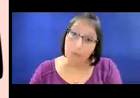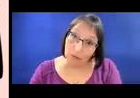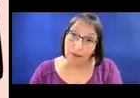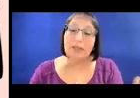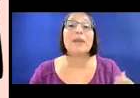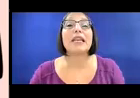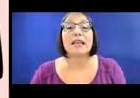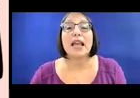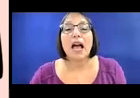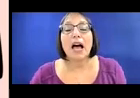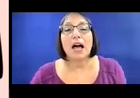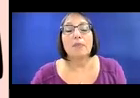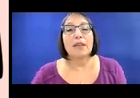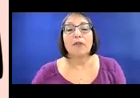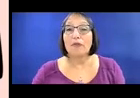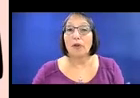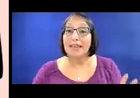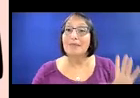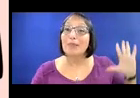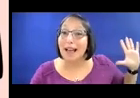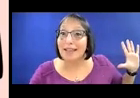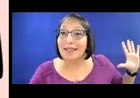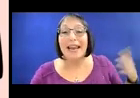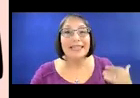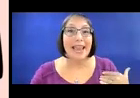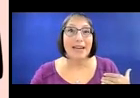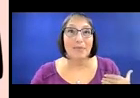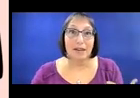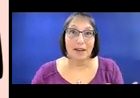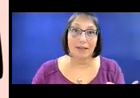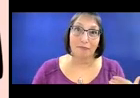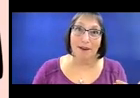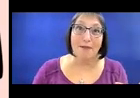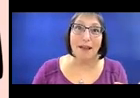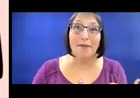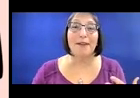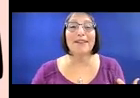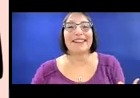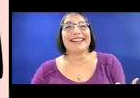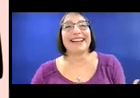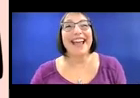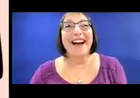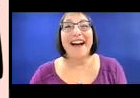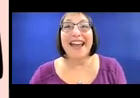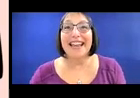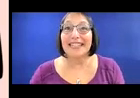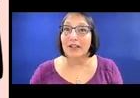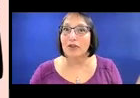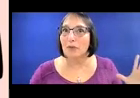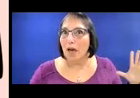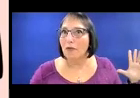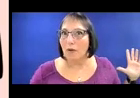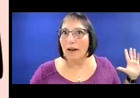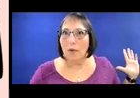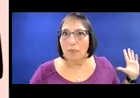give some of their semantic meaning. It's very, very easy, plus, I tend, because of my art background, I tend to